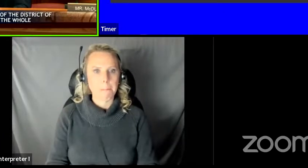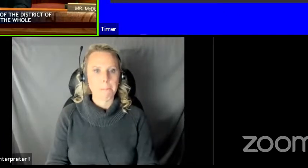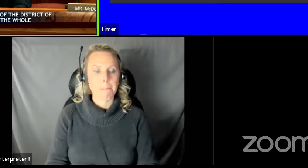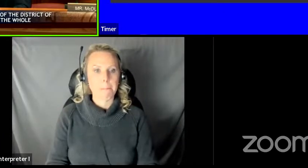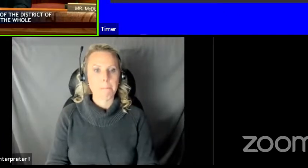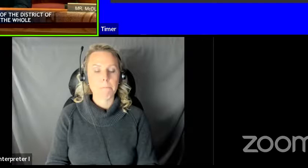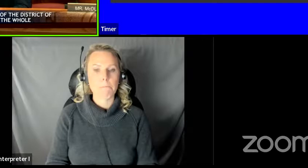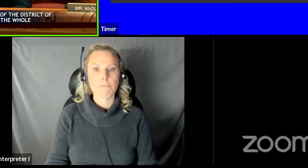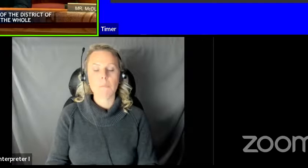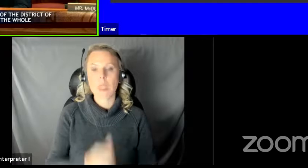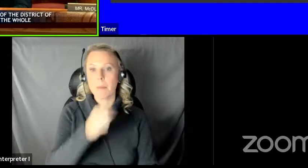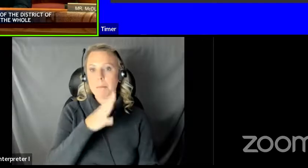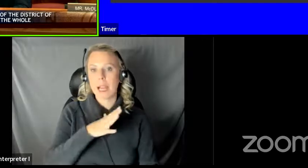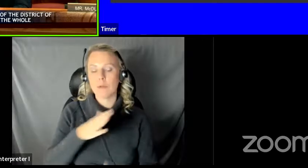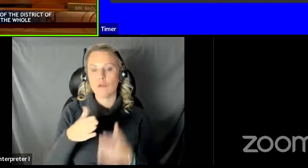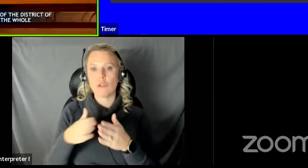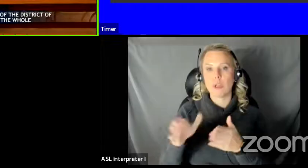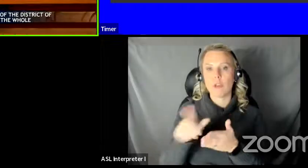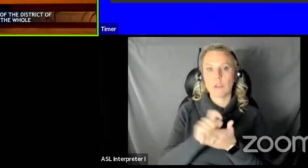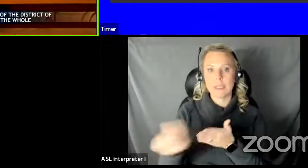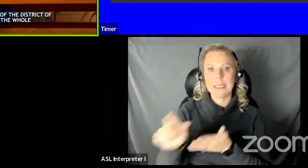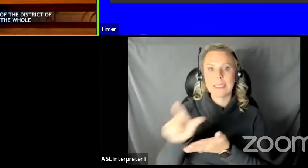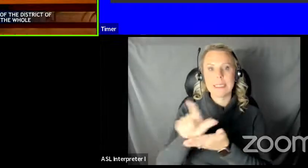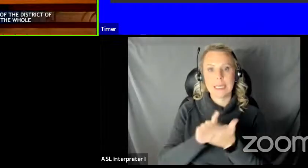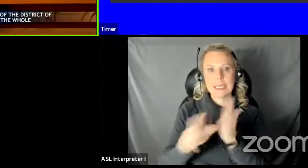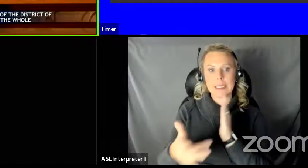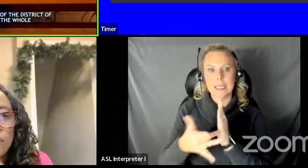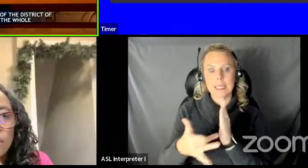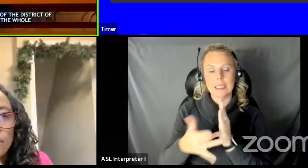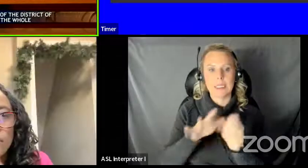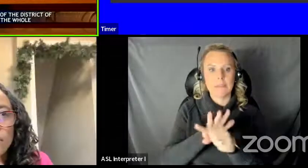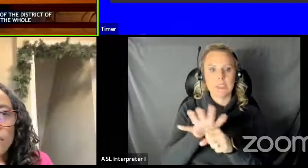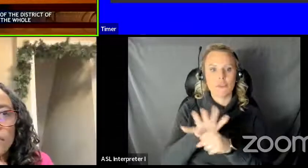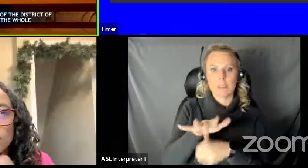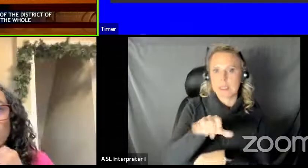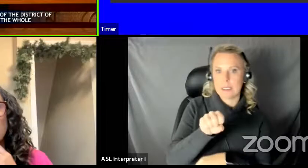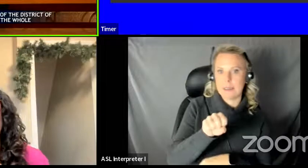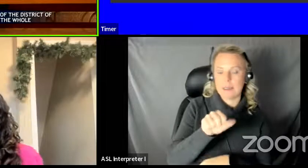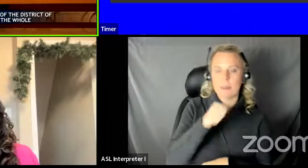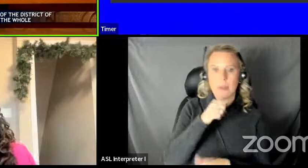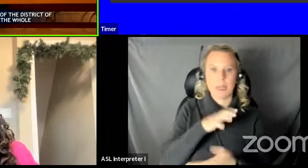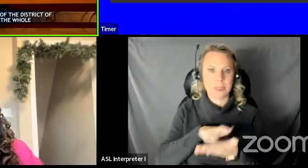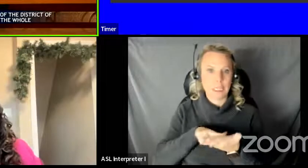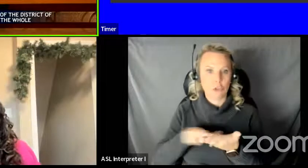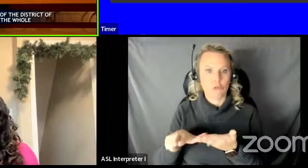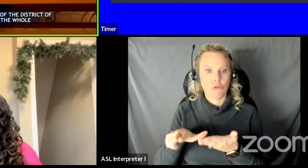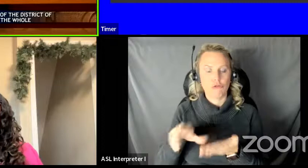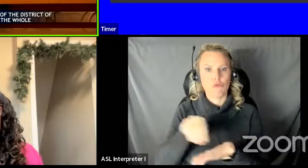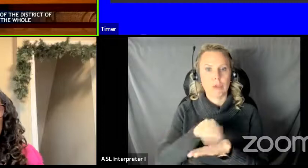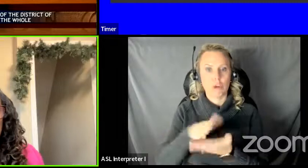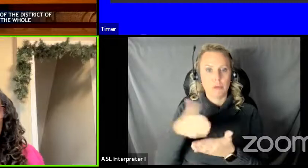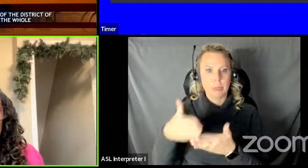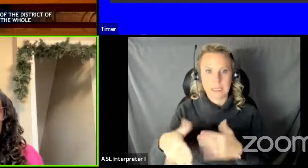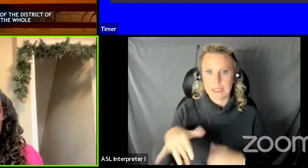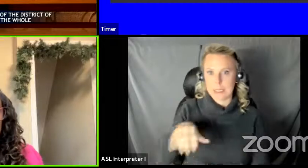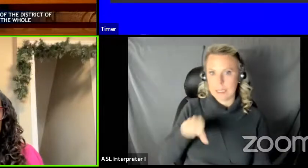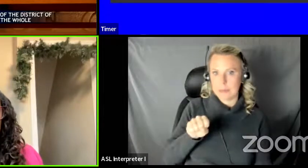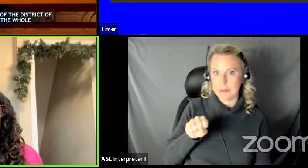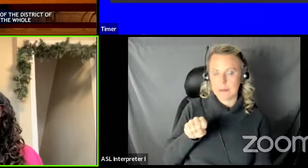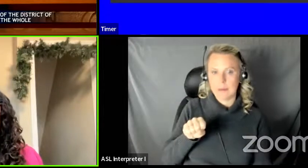Madam General Counsel, is the measure legally and technically sufficient for our consideration? Yes, it is. Madam Secretary, is the record complete? Yes, it